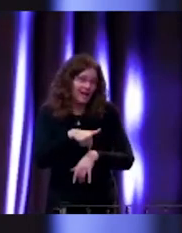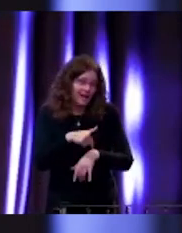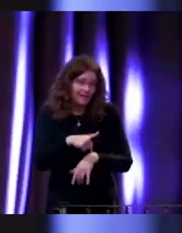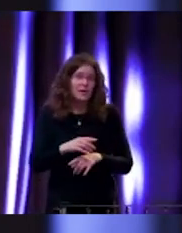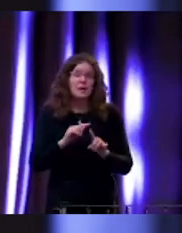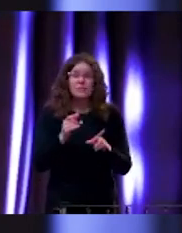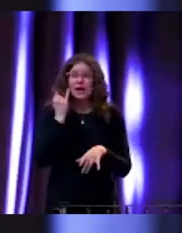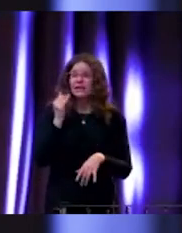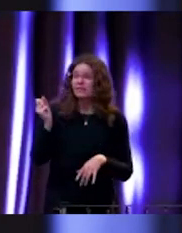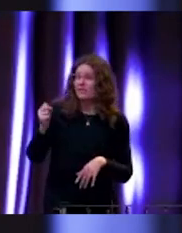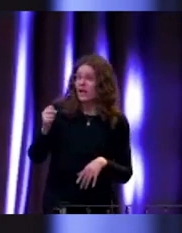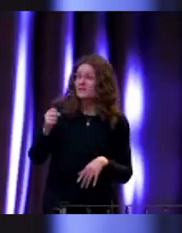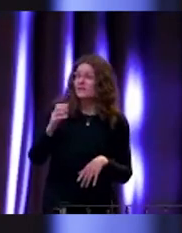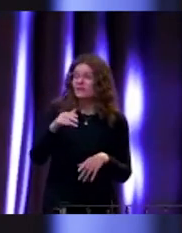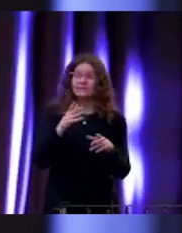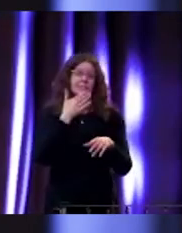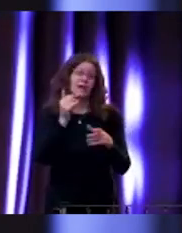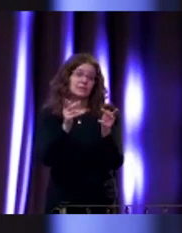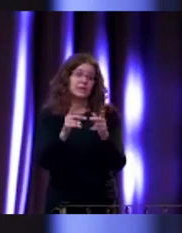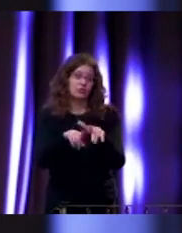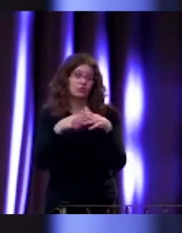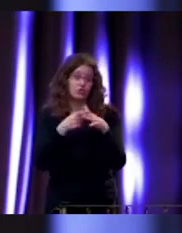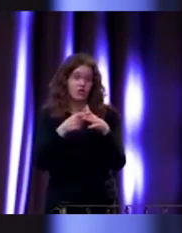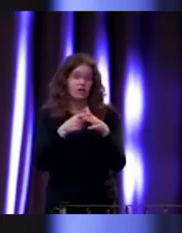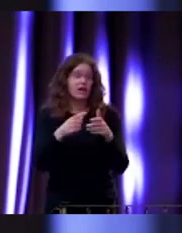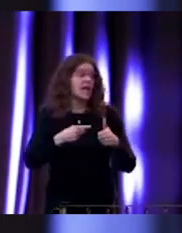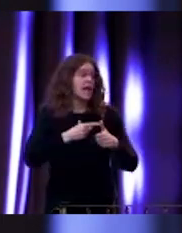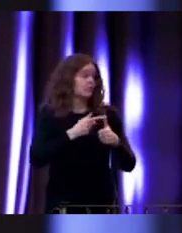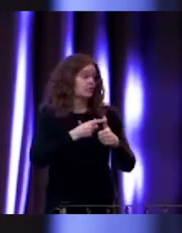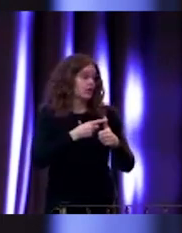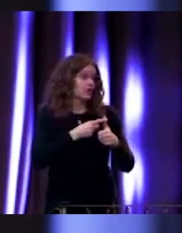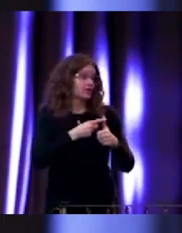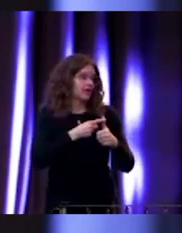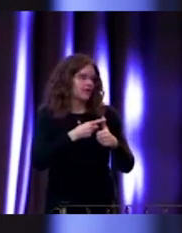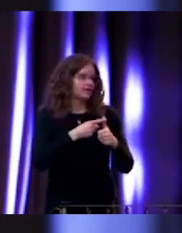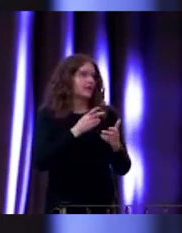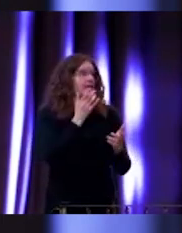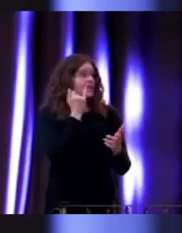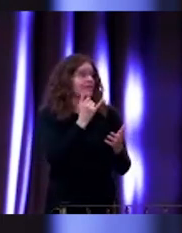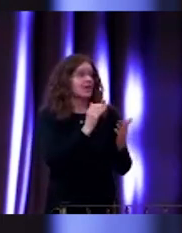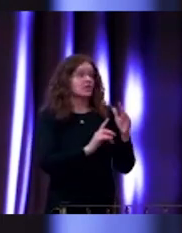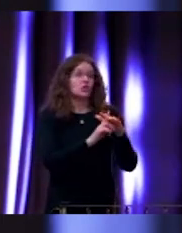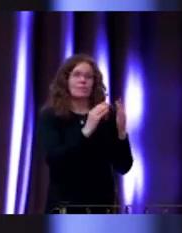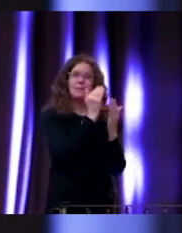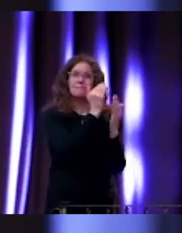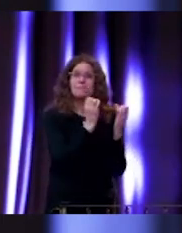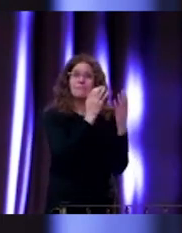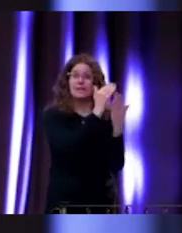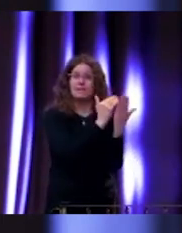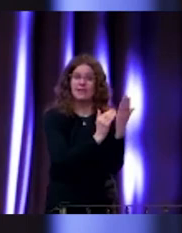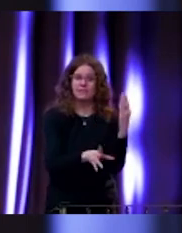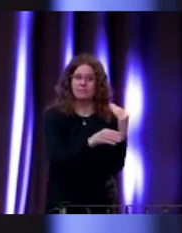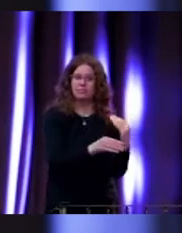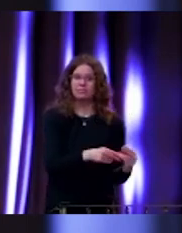time or ours. But for the ones who are, that's the place to start, and prioritize the ones who show up on as many lists as possible, and then work your